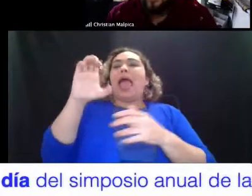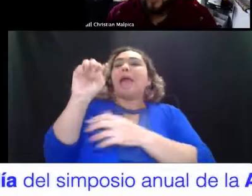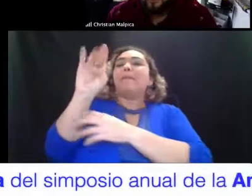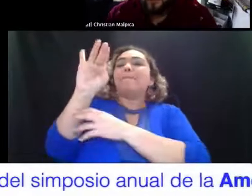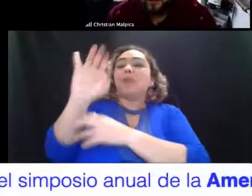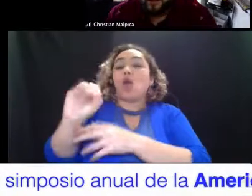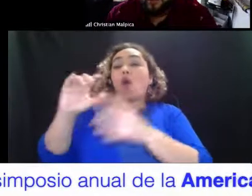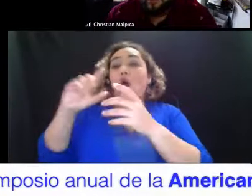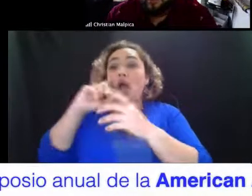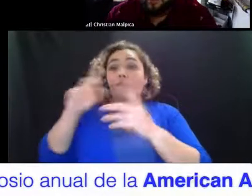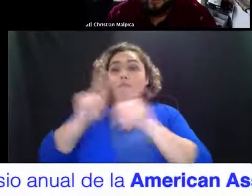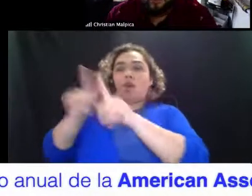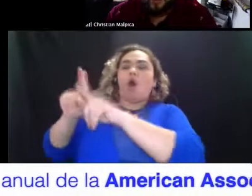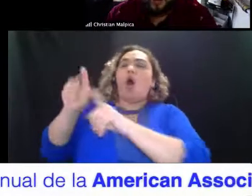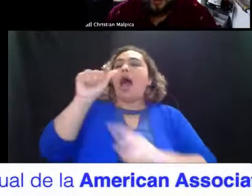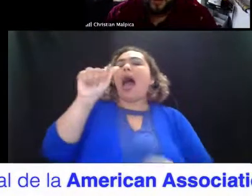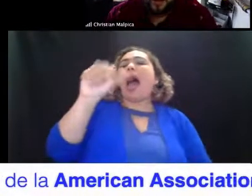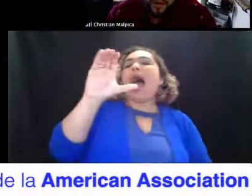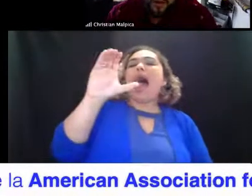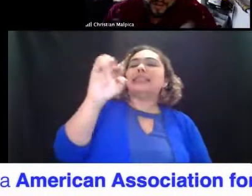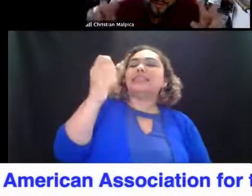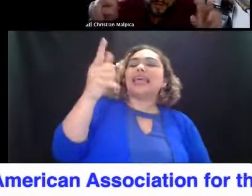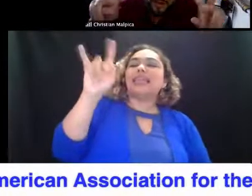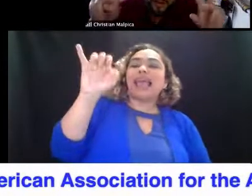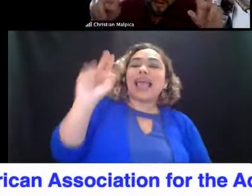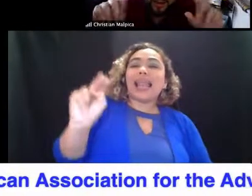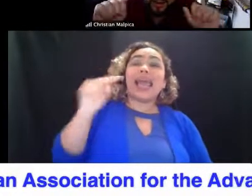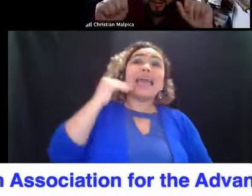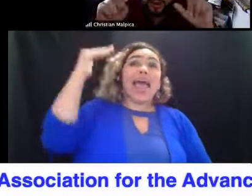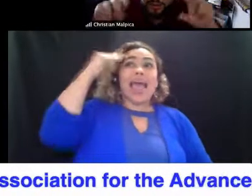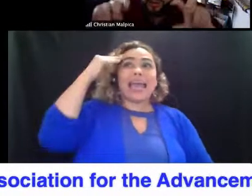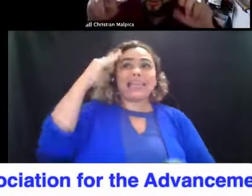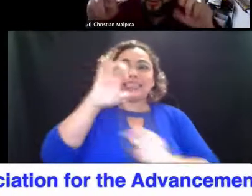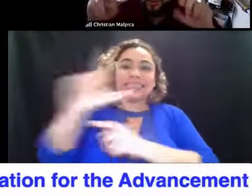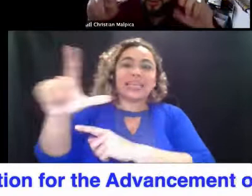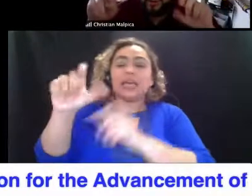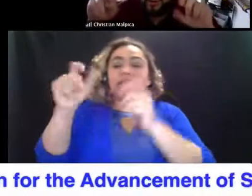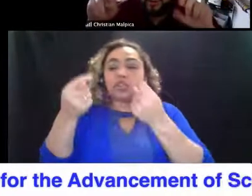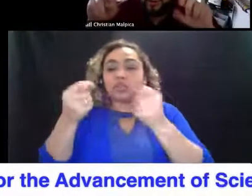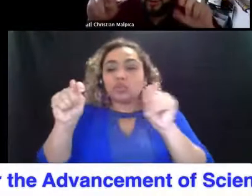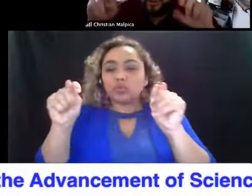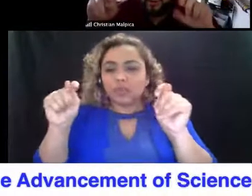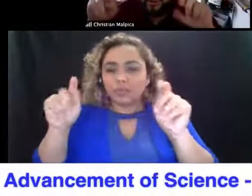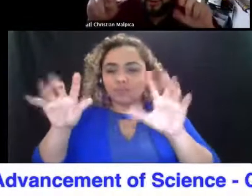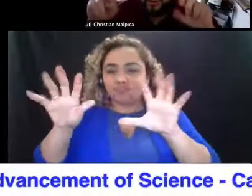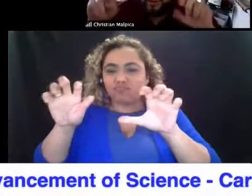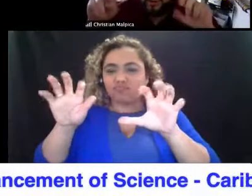acetylated polyamines in those HEK cells trying to be